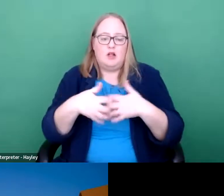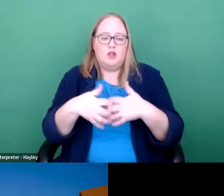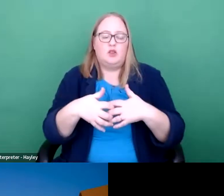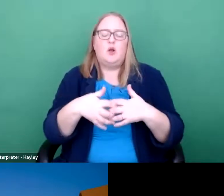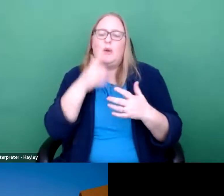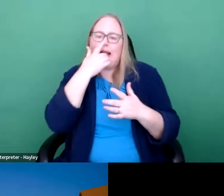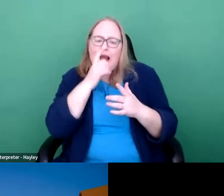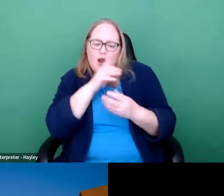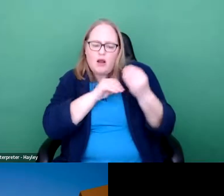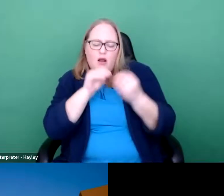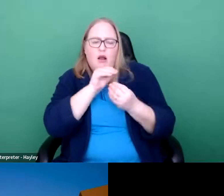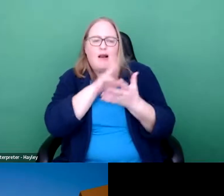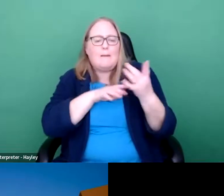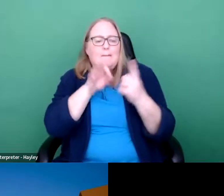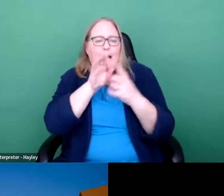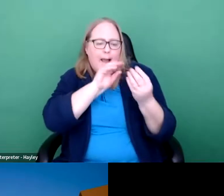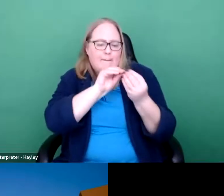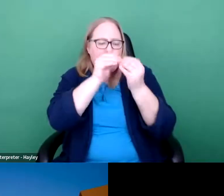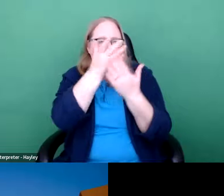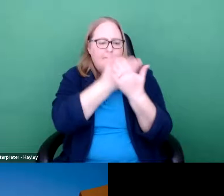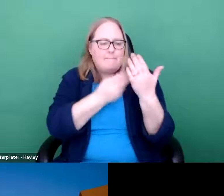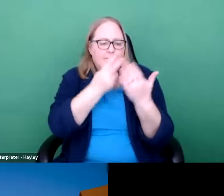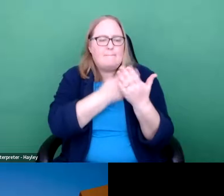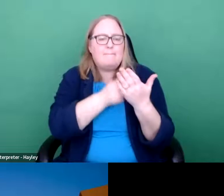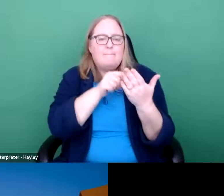in the city and show how that matters for the